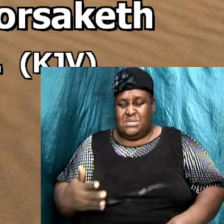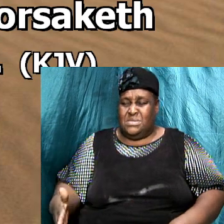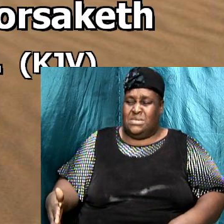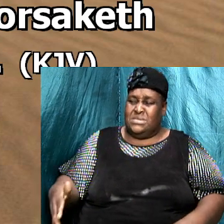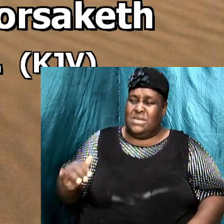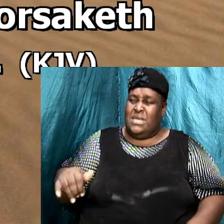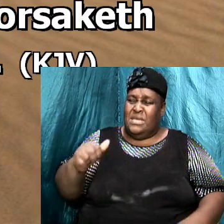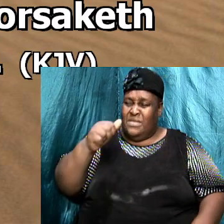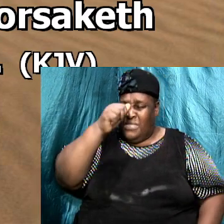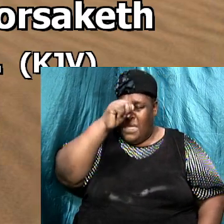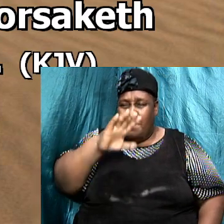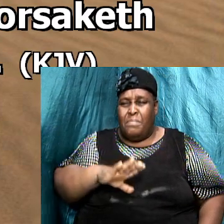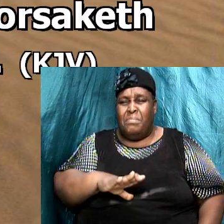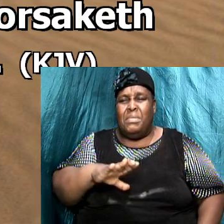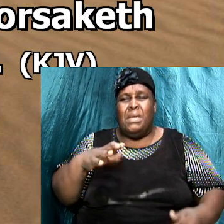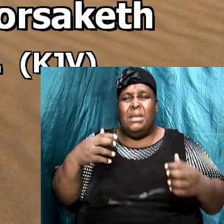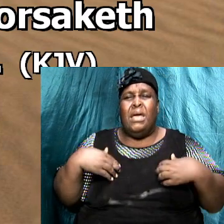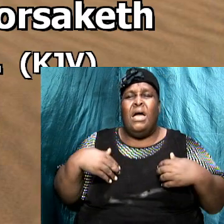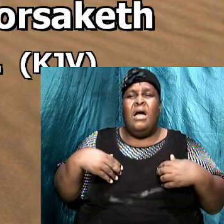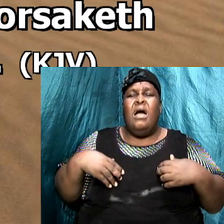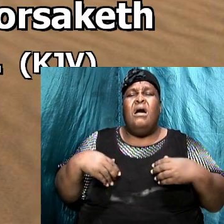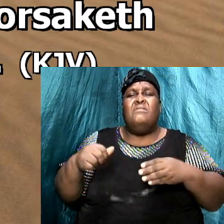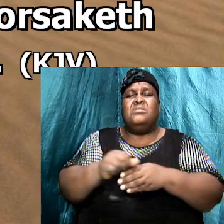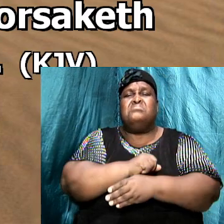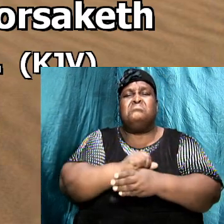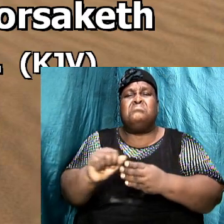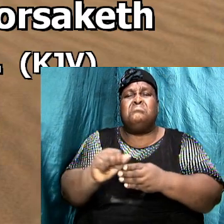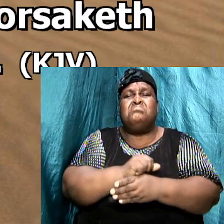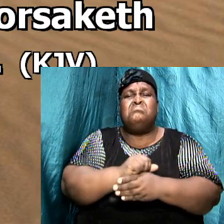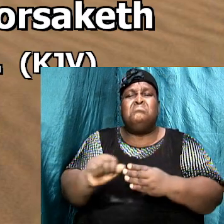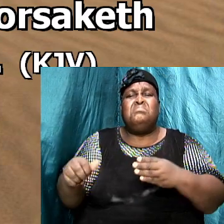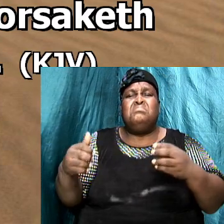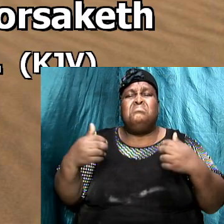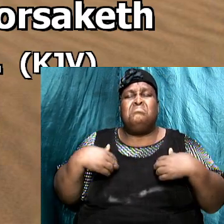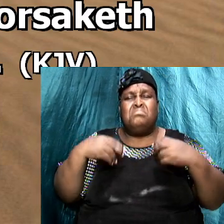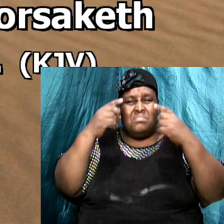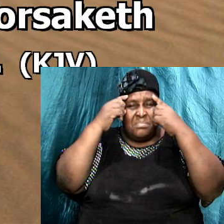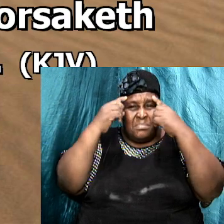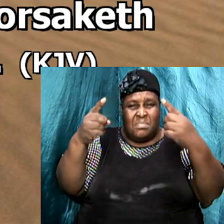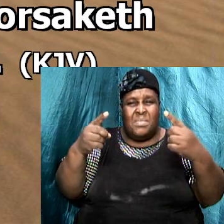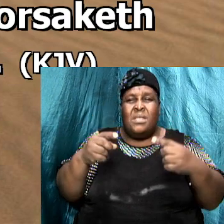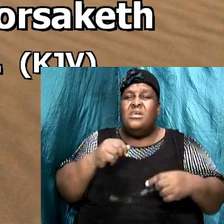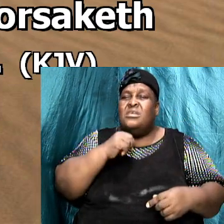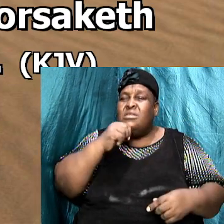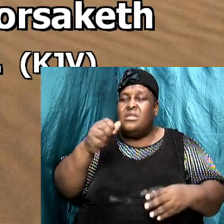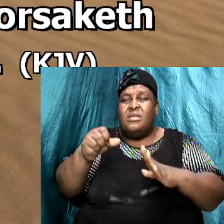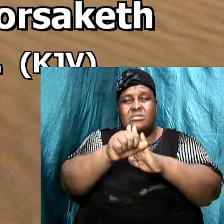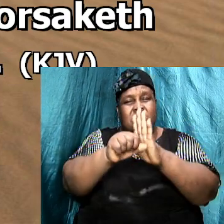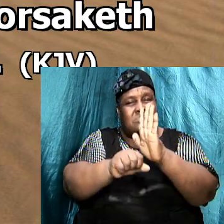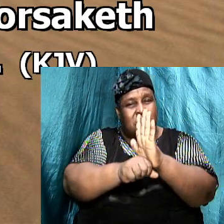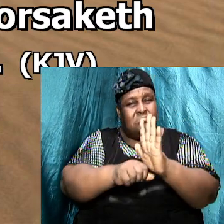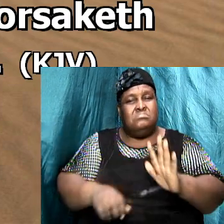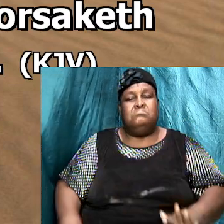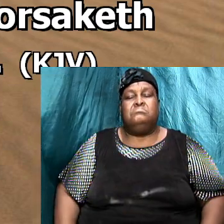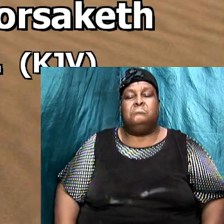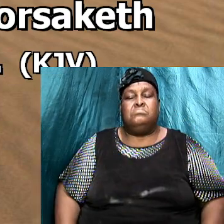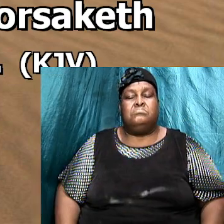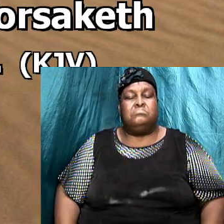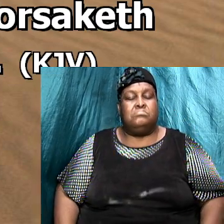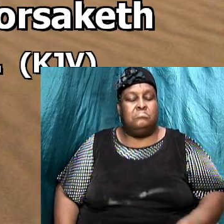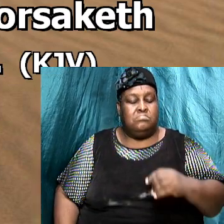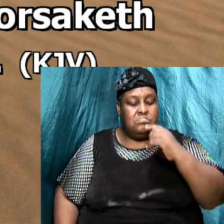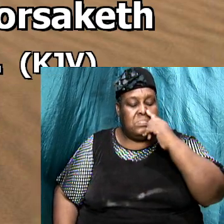men have as practices and men have as doctrine. It is not scriptural.